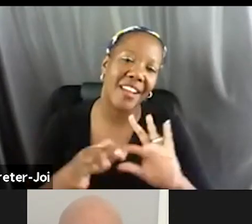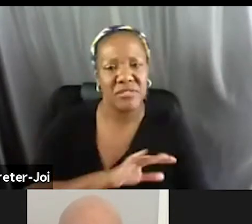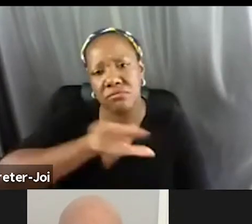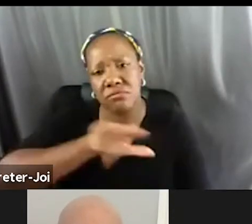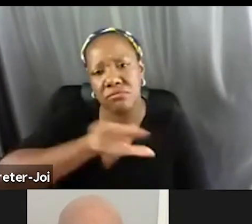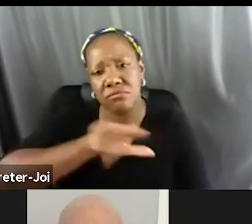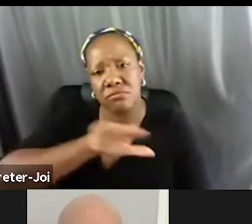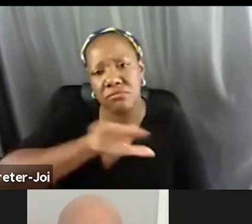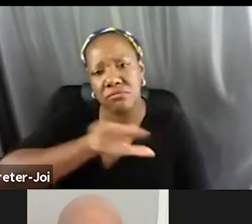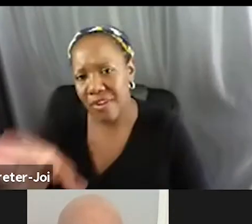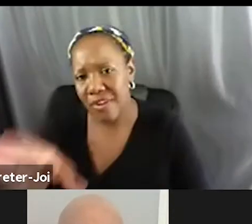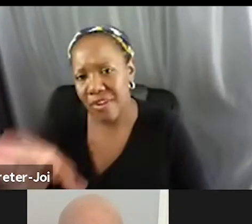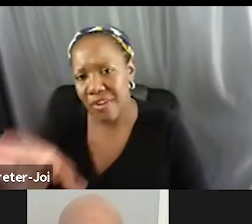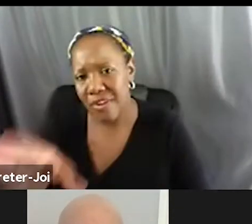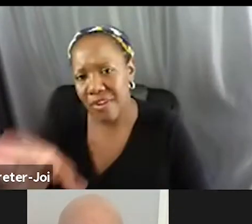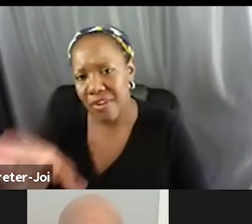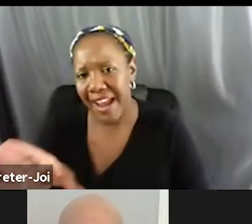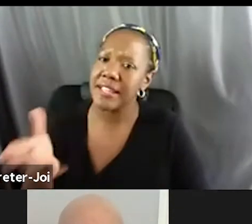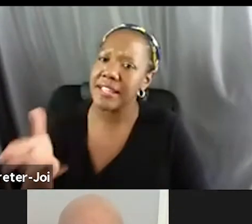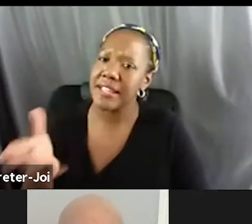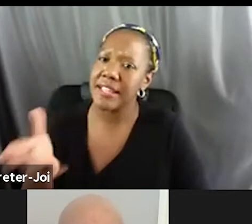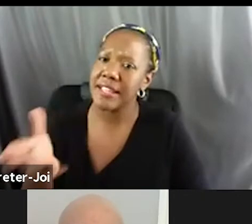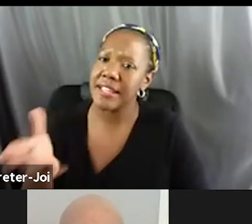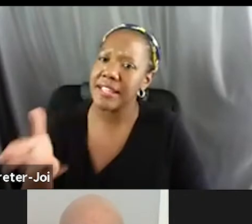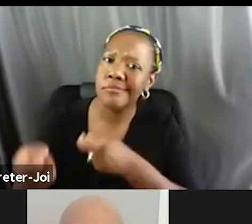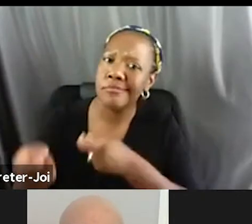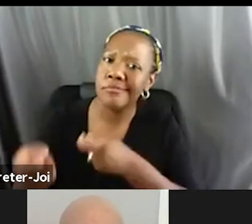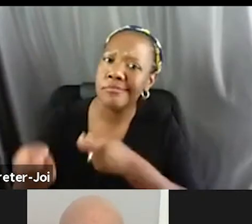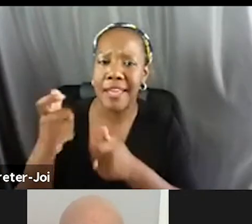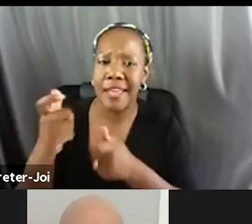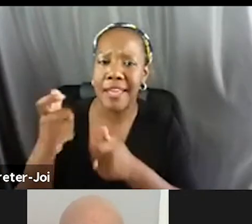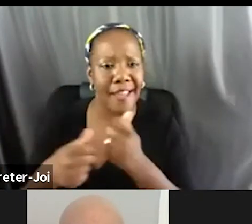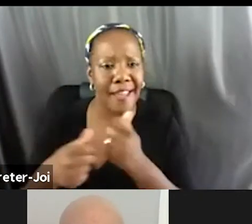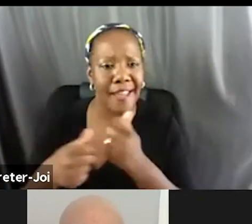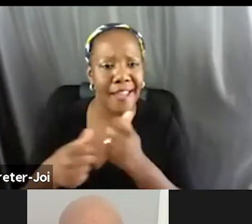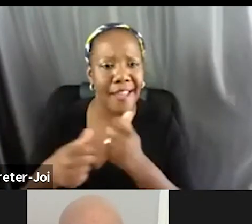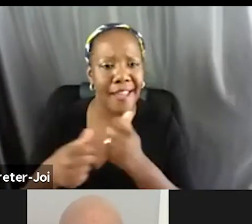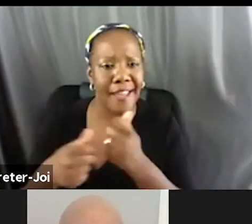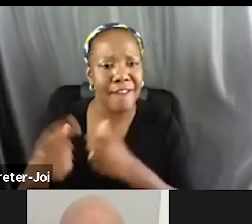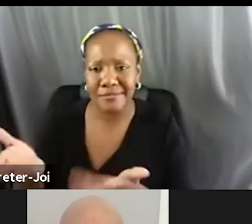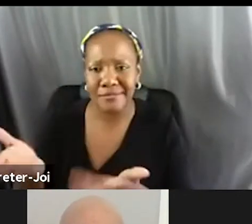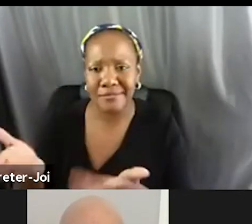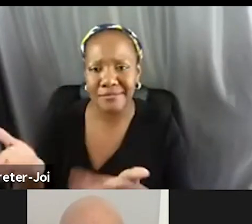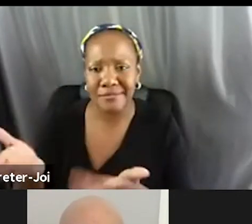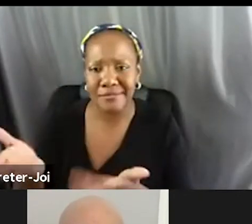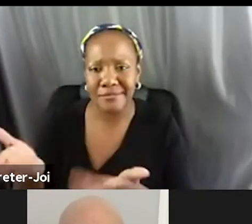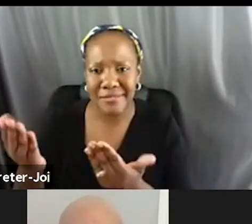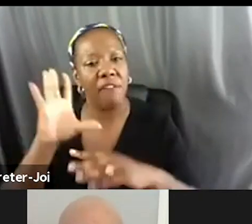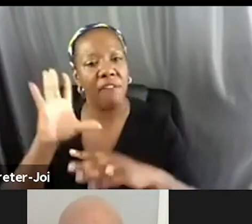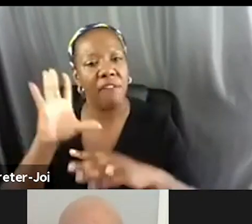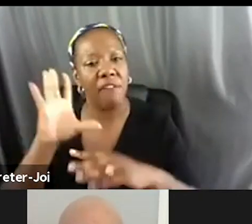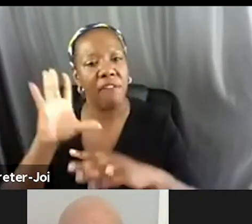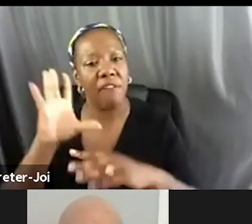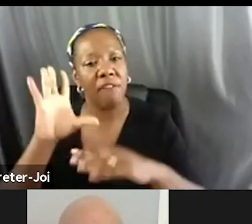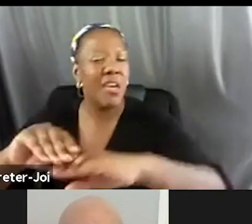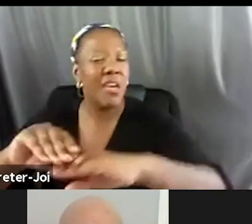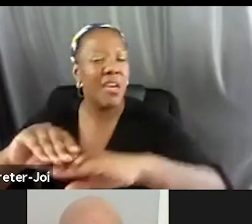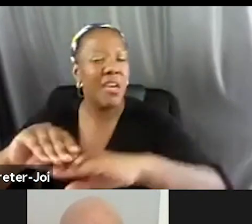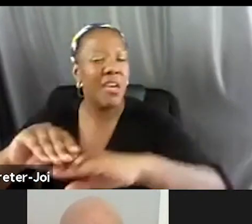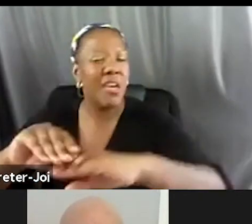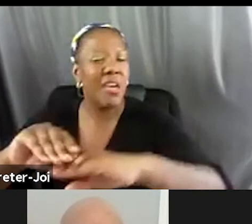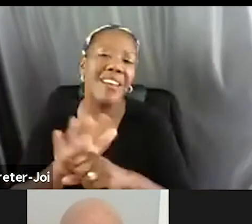them to the side and building them up as much as we can. Building each other up instead of pulling each other down is what we really need. We have enough other people doing